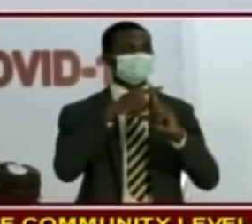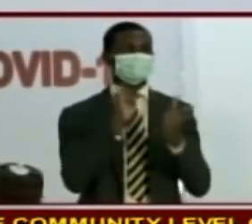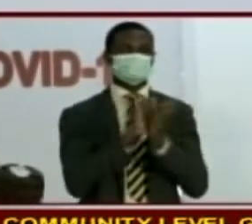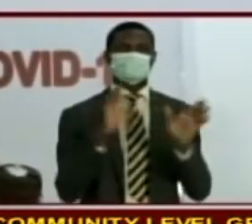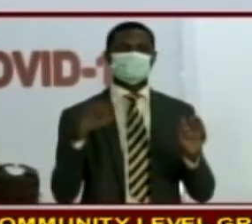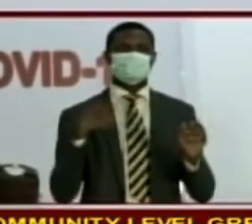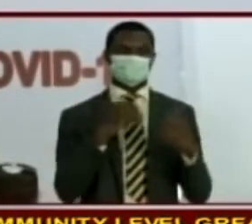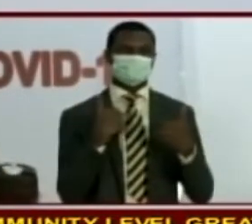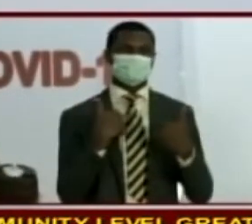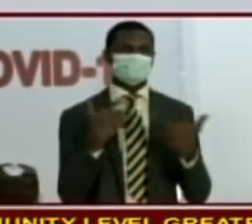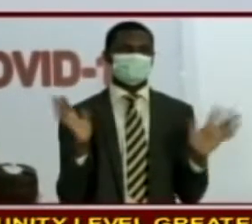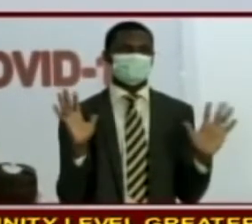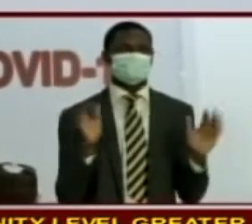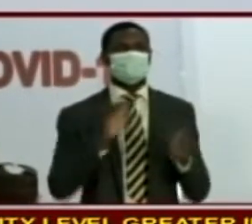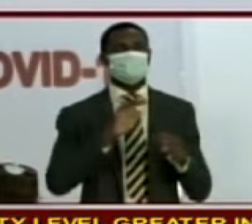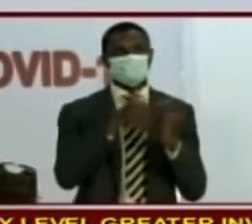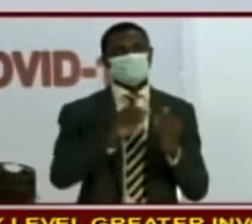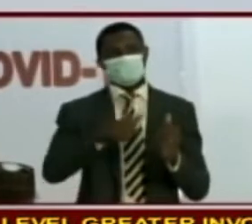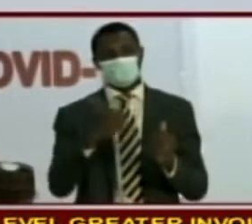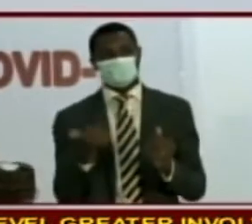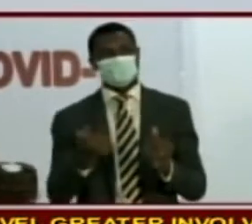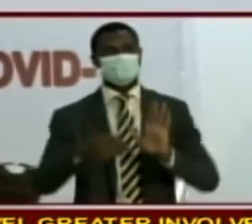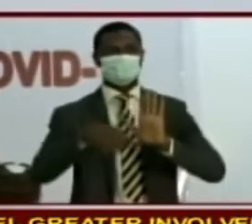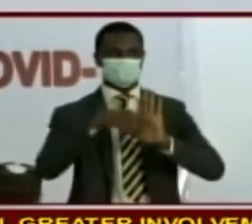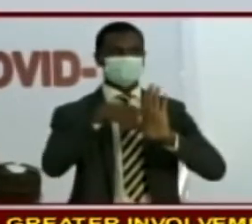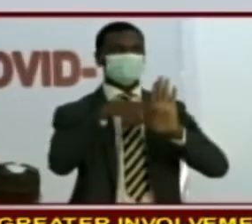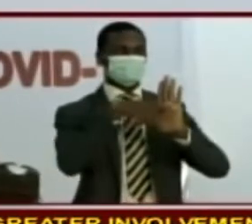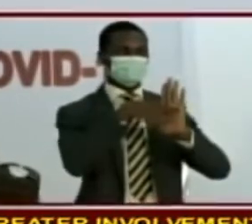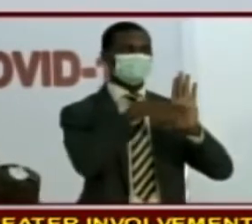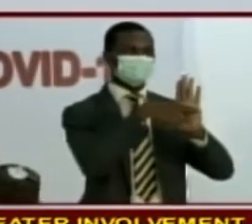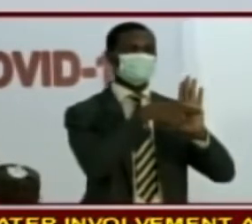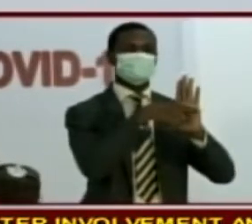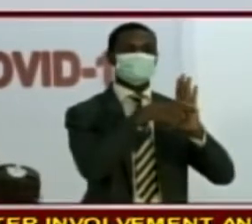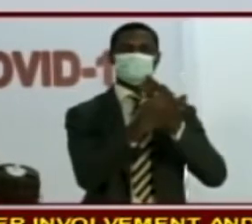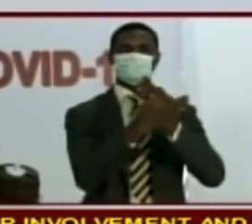So all the others were negative.